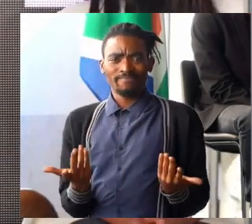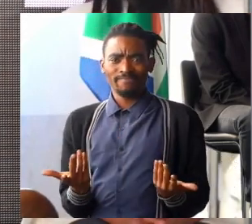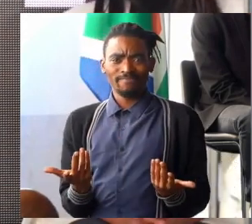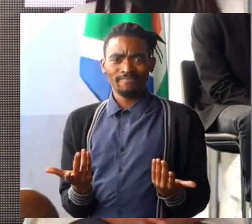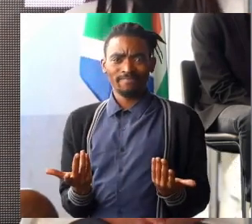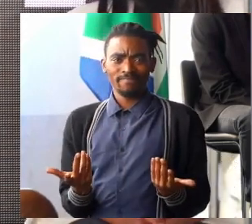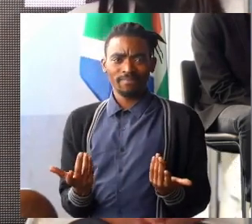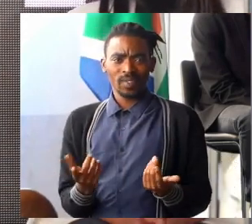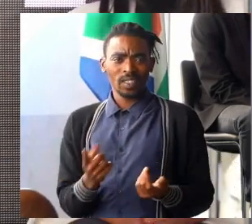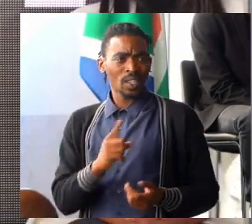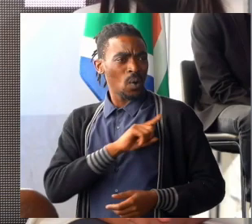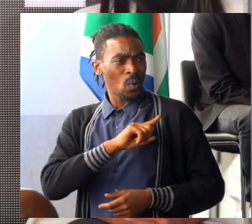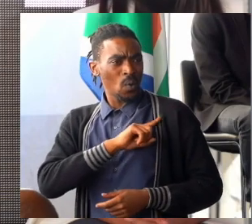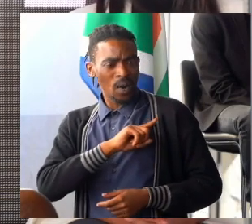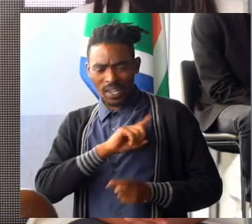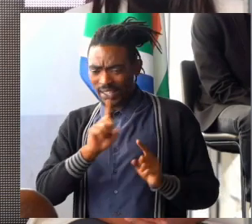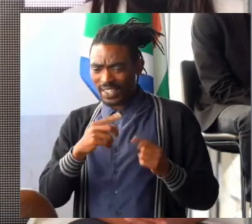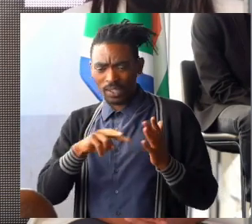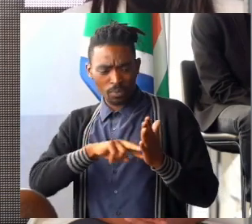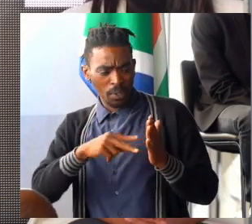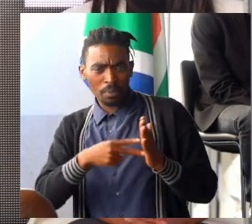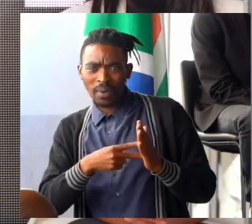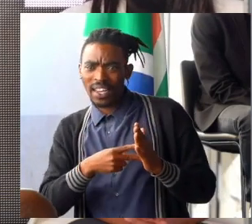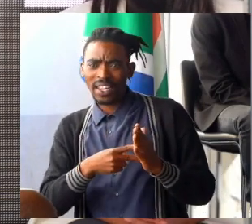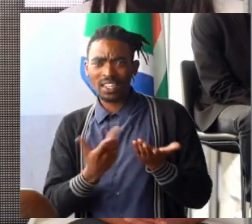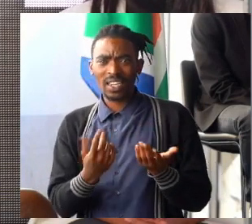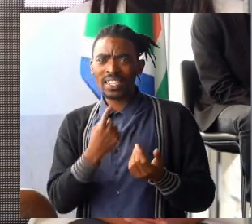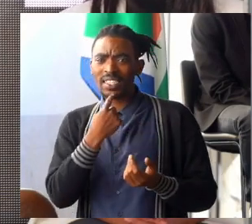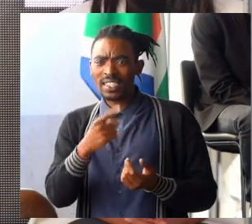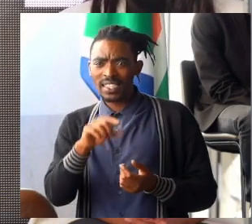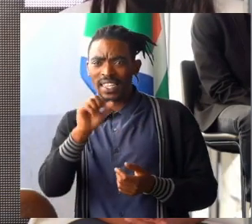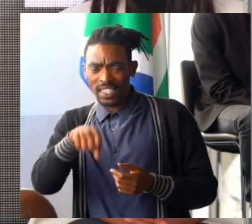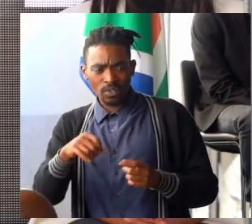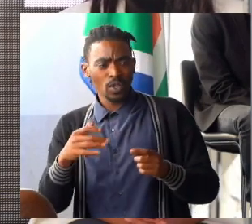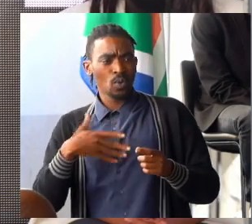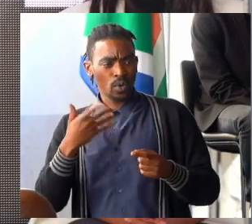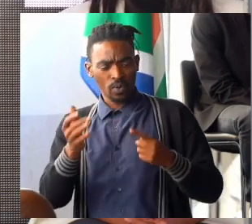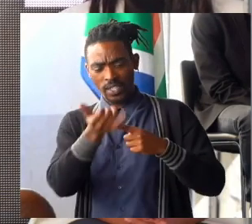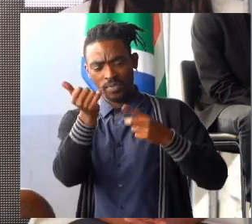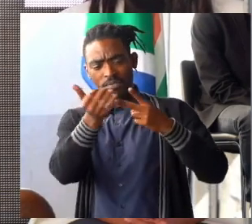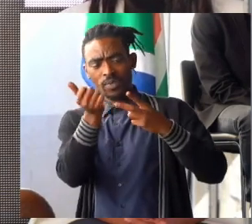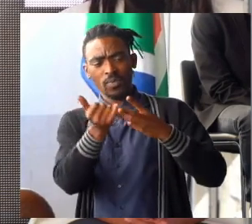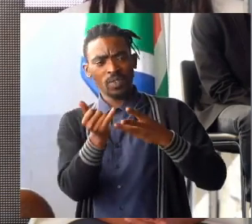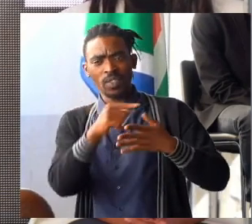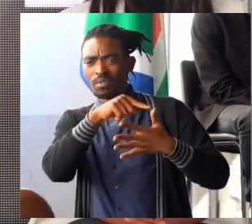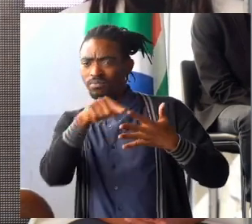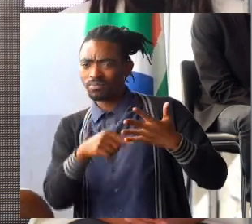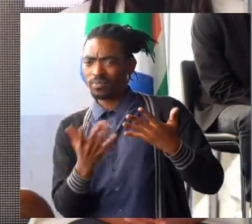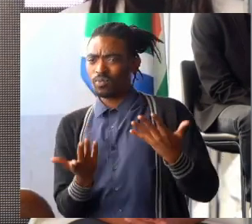Why don't we set out to build prosperity in South Africa?